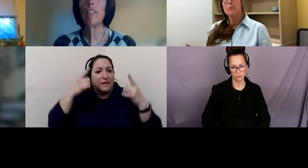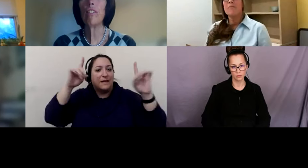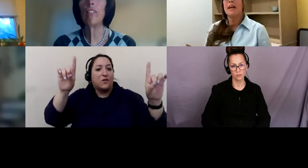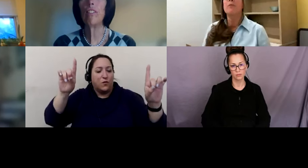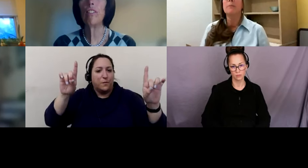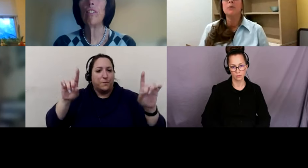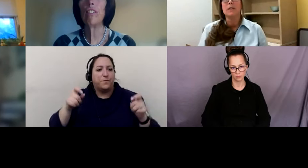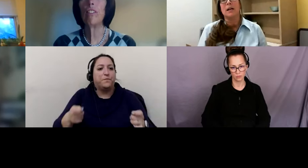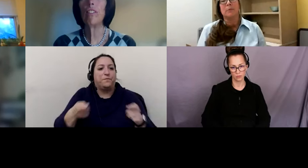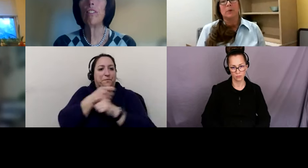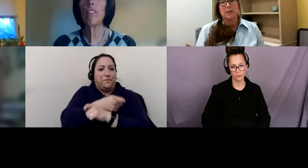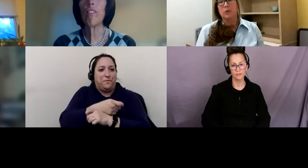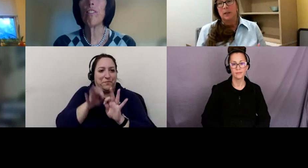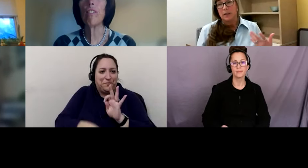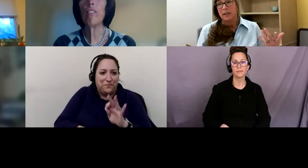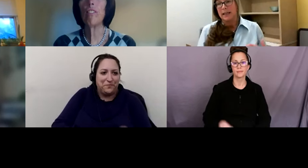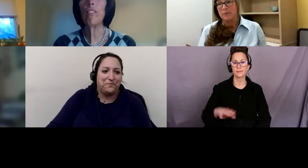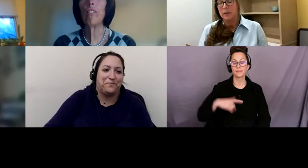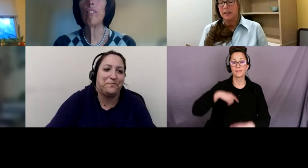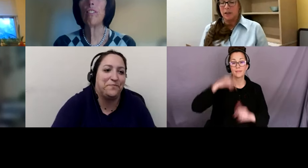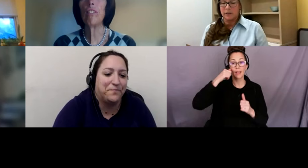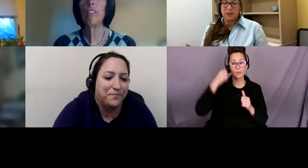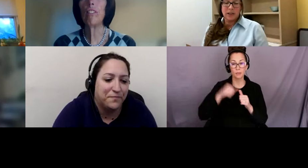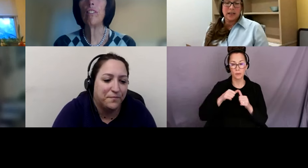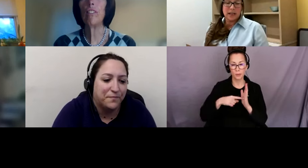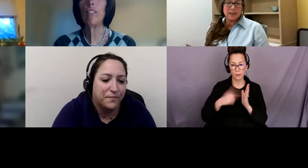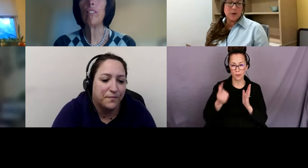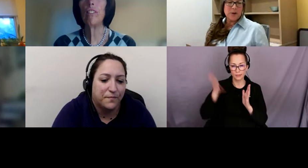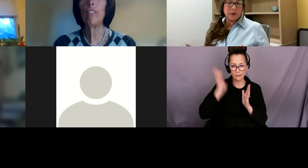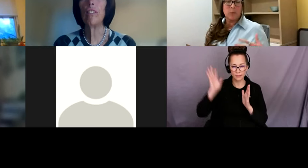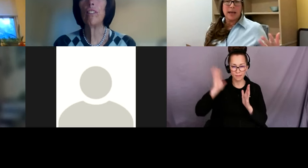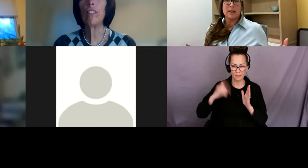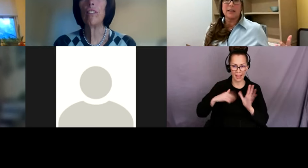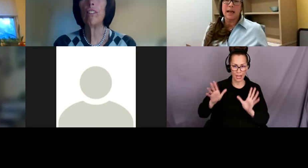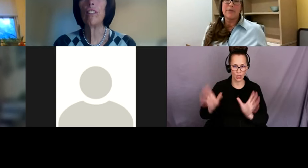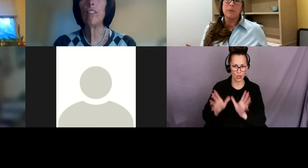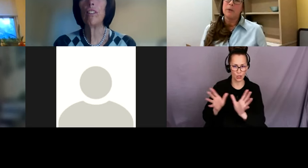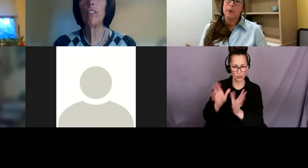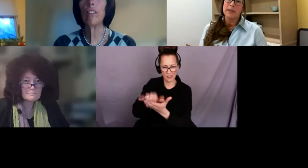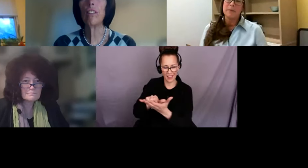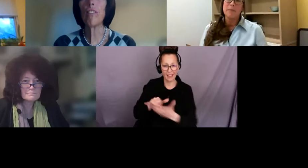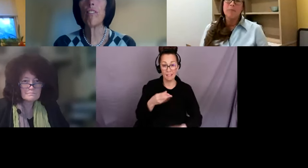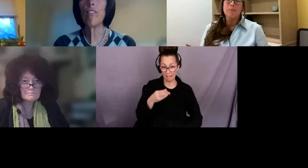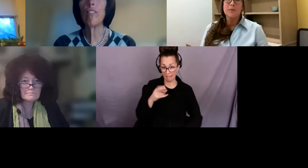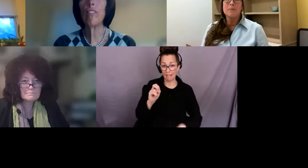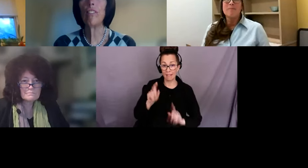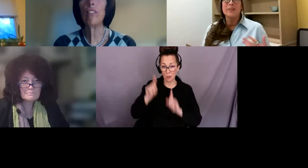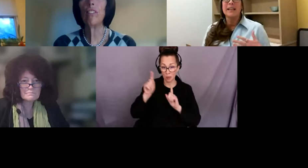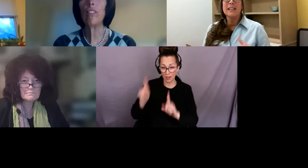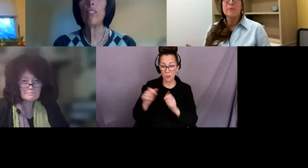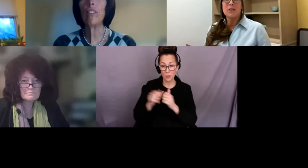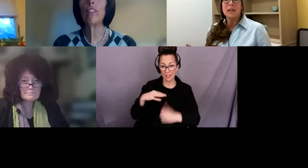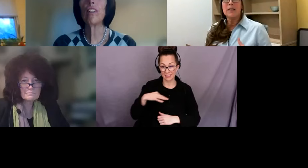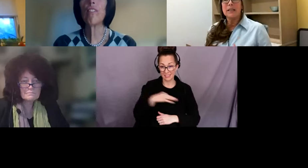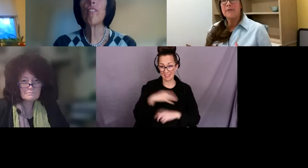successful. I remember one time when this was one of the things I had really encouraged, and he went, and the staff that went with him,